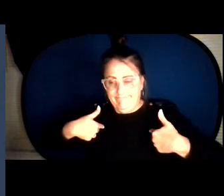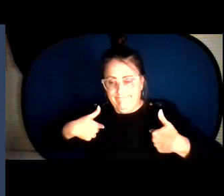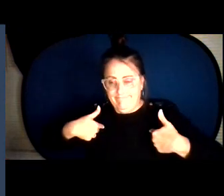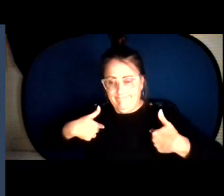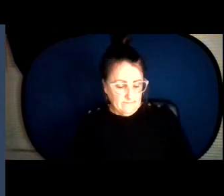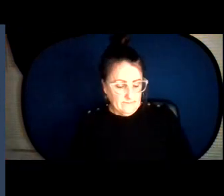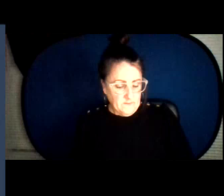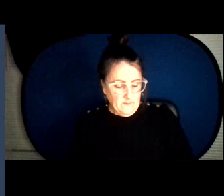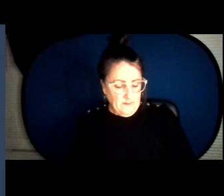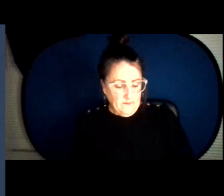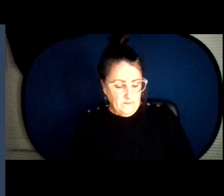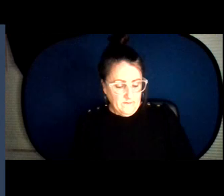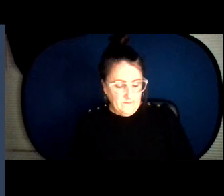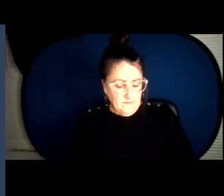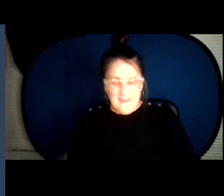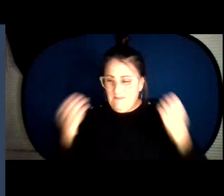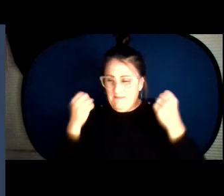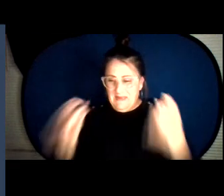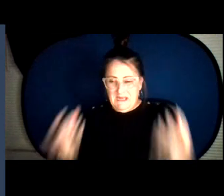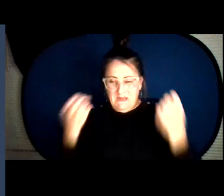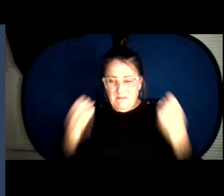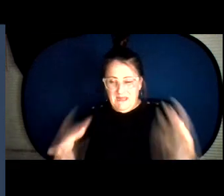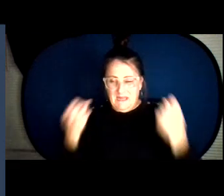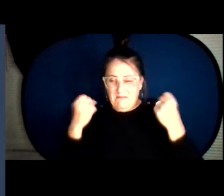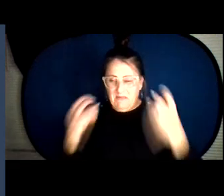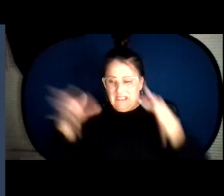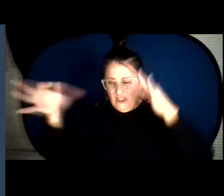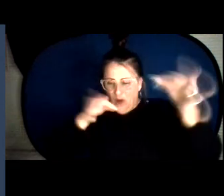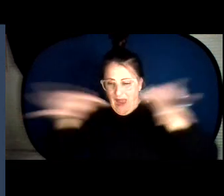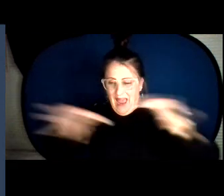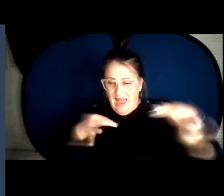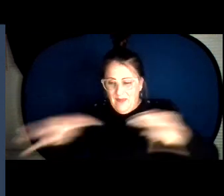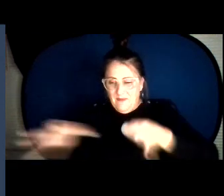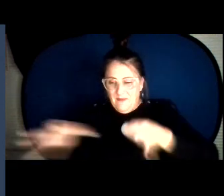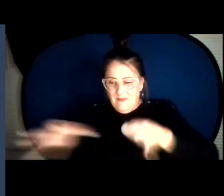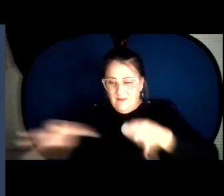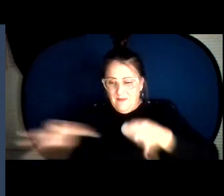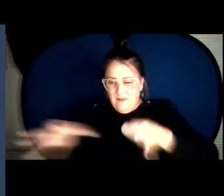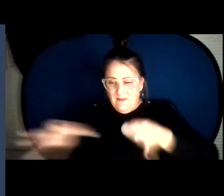So there are so many matters that she just described that